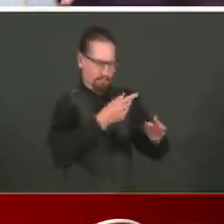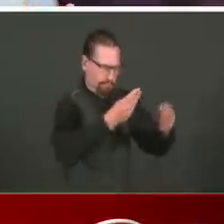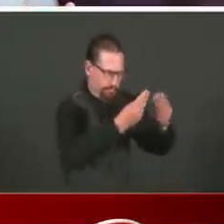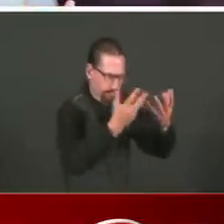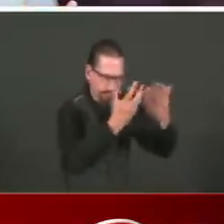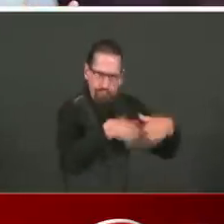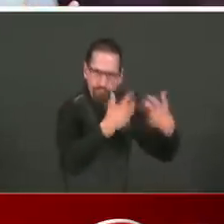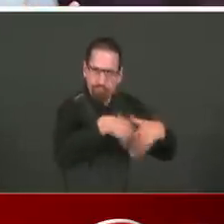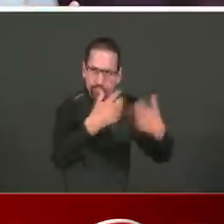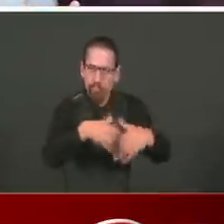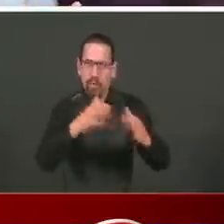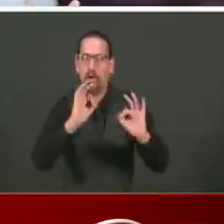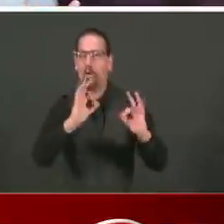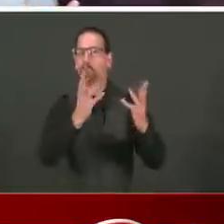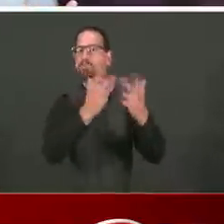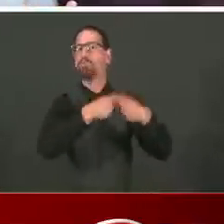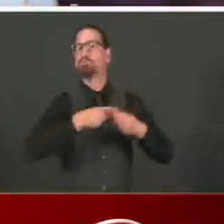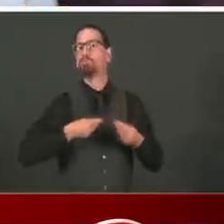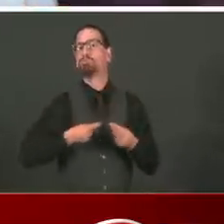a, you know,